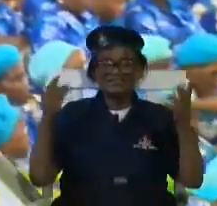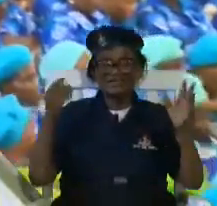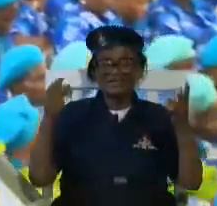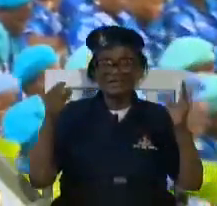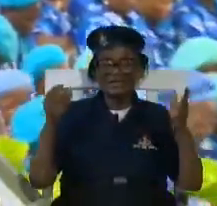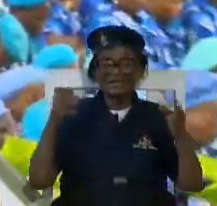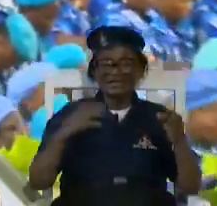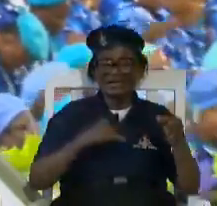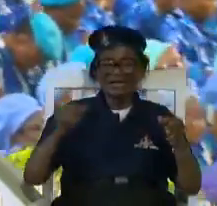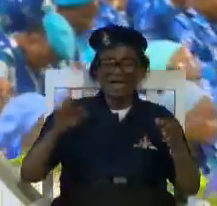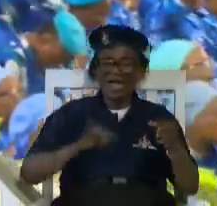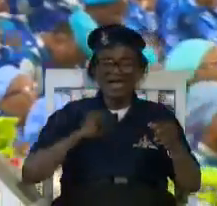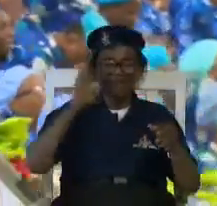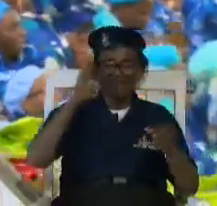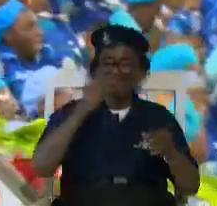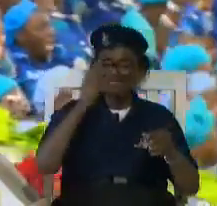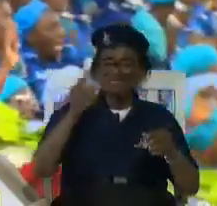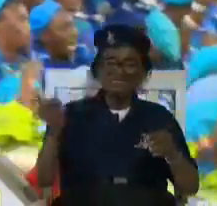I will see you in heaven.